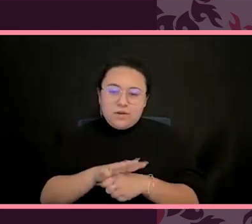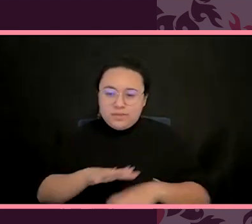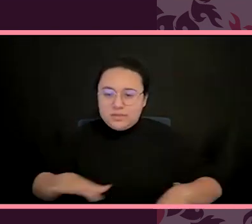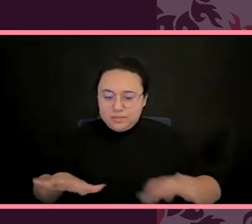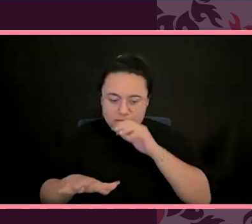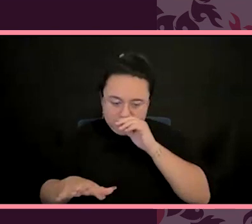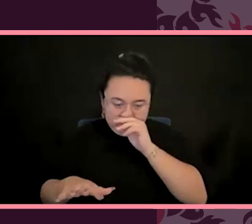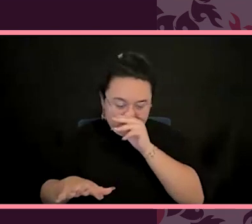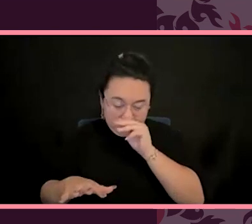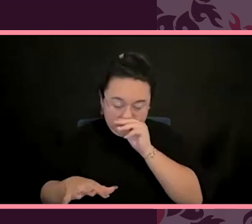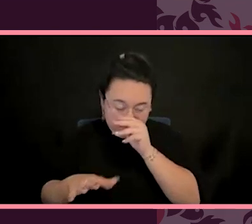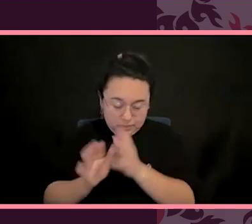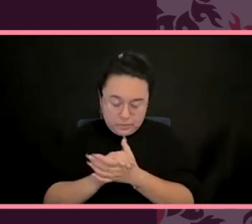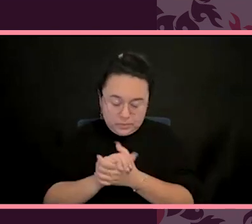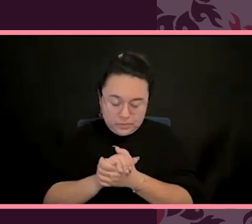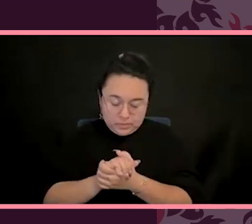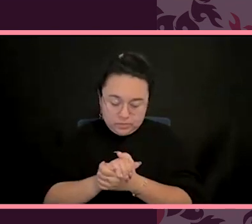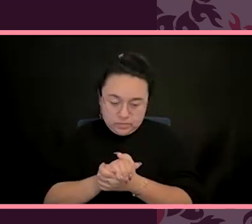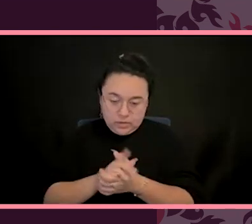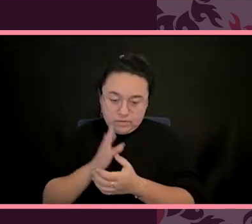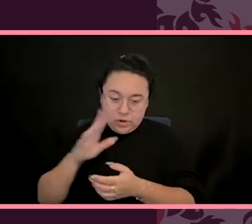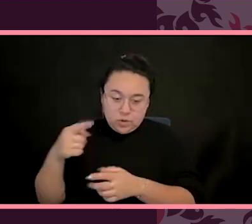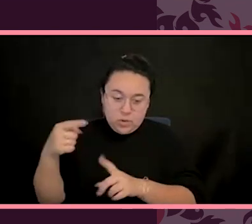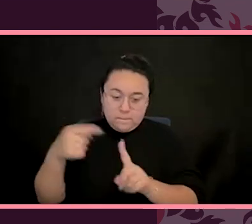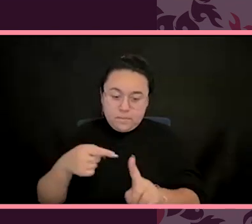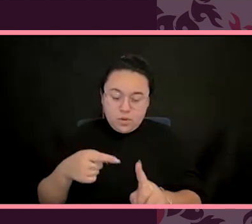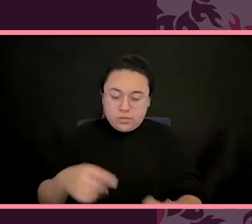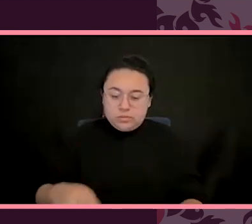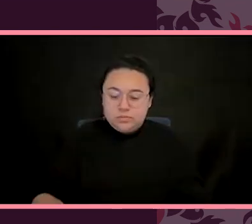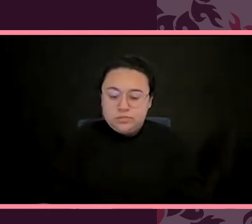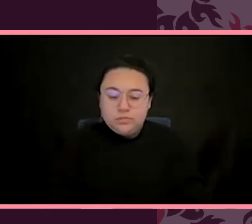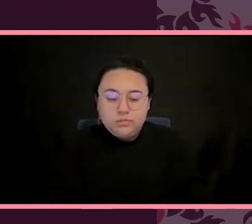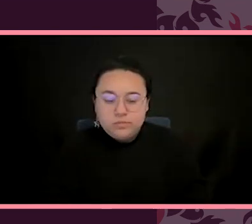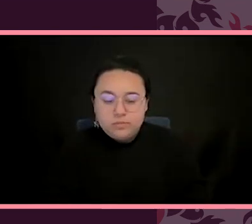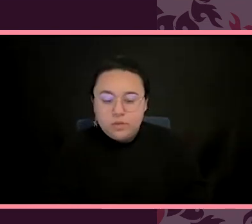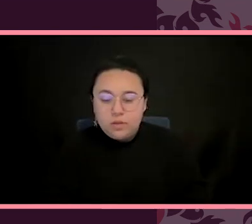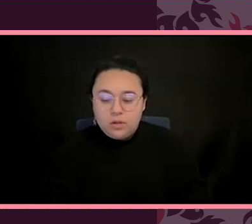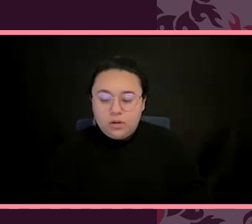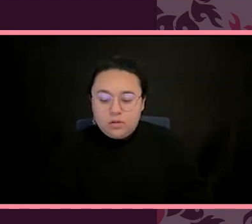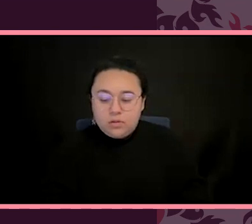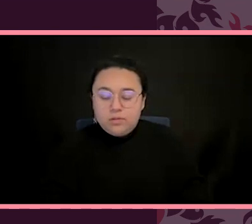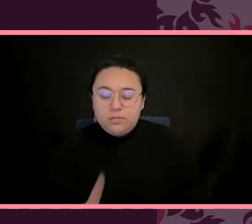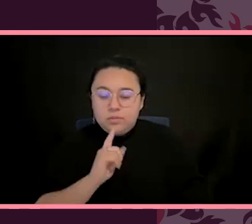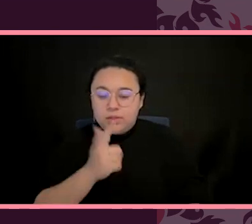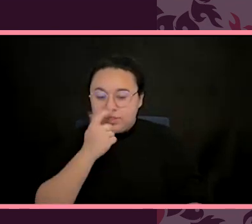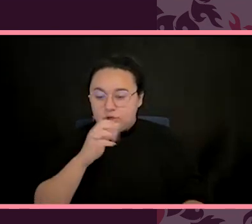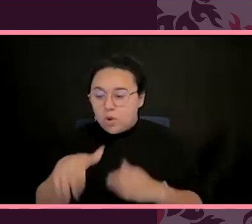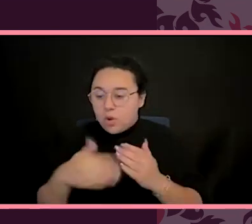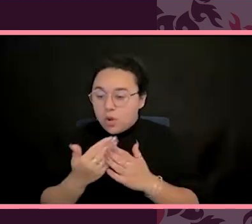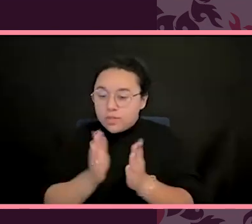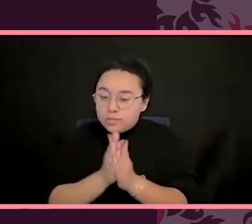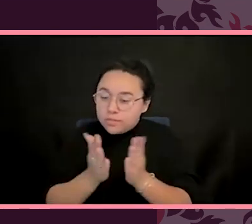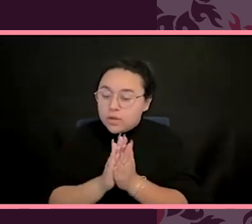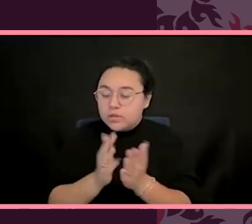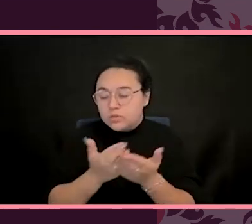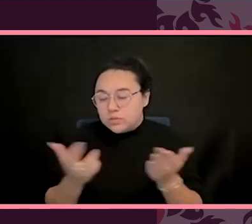And to your point, Destiny, like I'm really interested in all the books and resources and things out